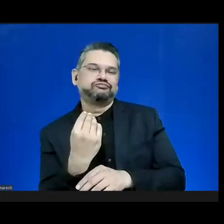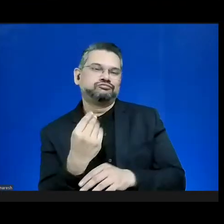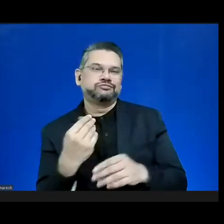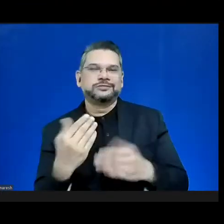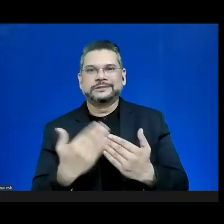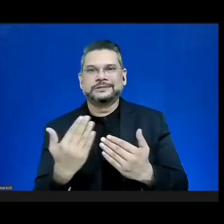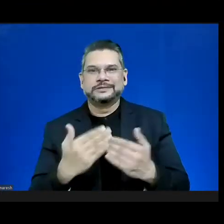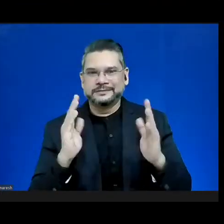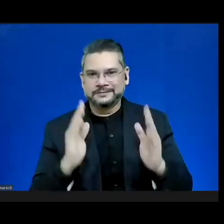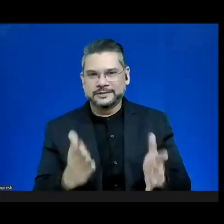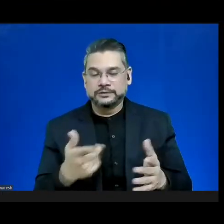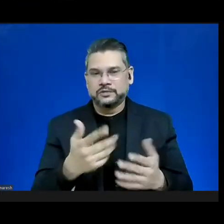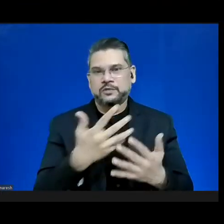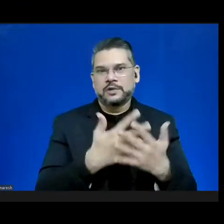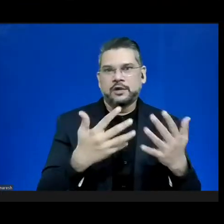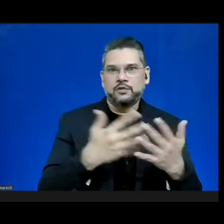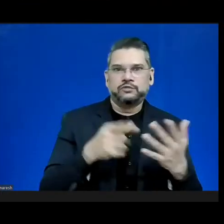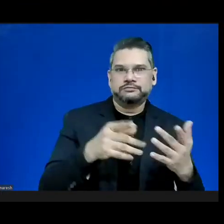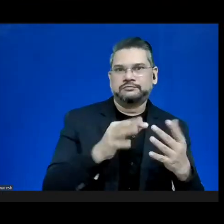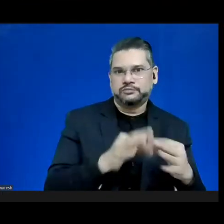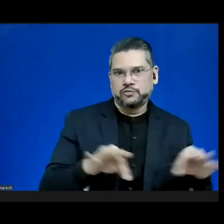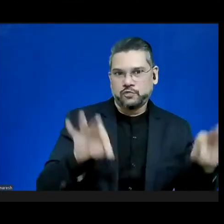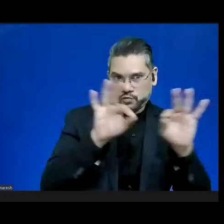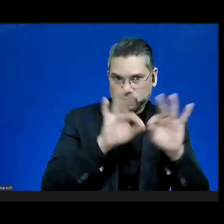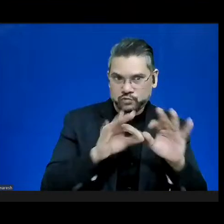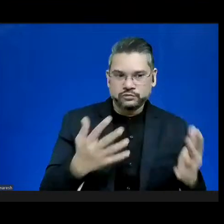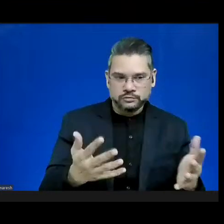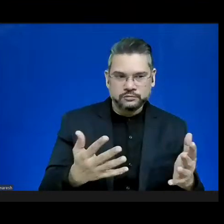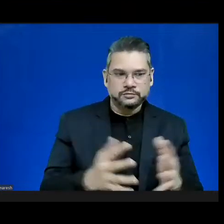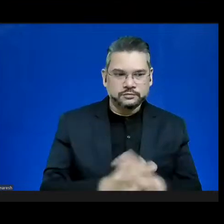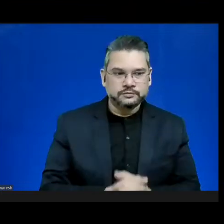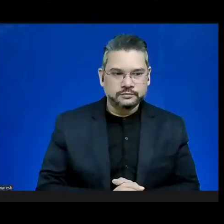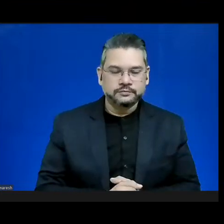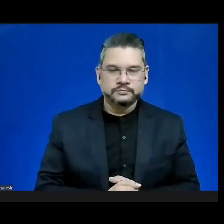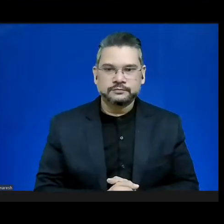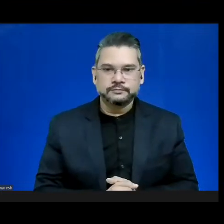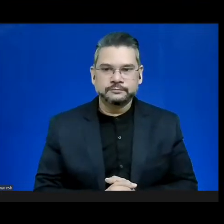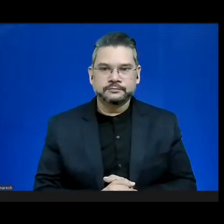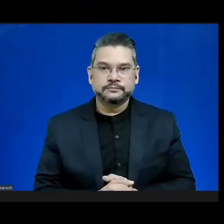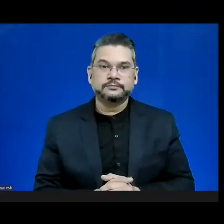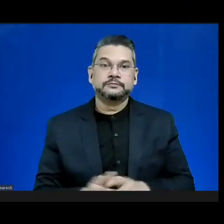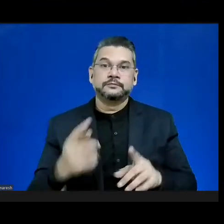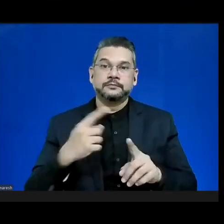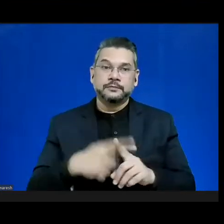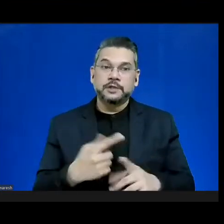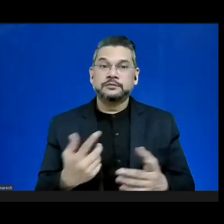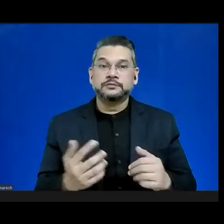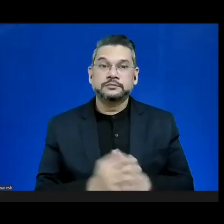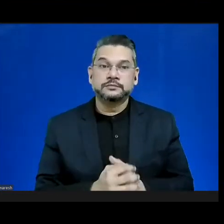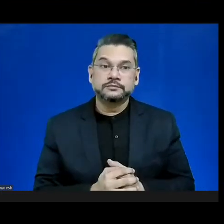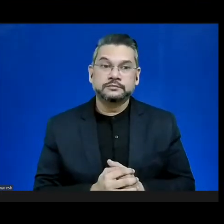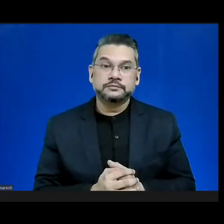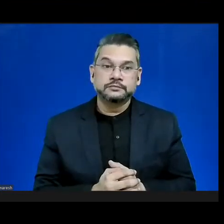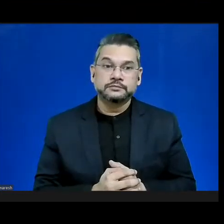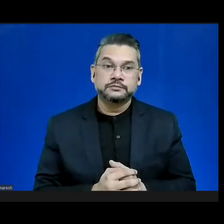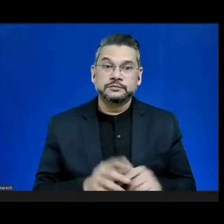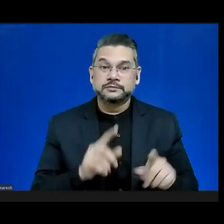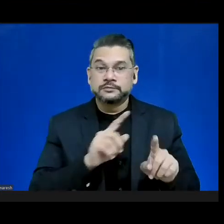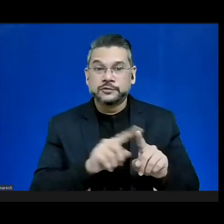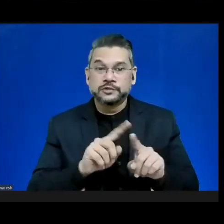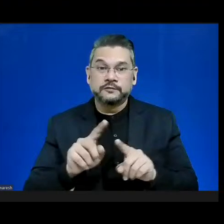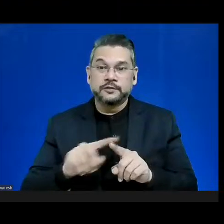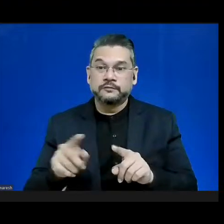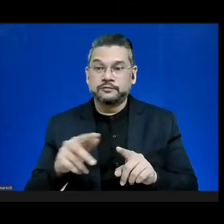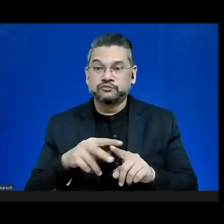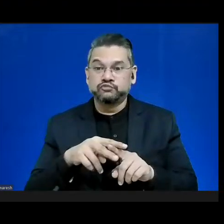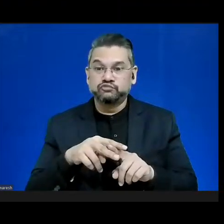languages. So the language support is also a very important thing for a screen reader. And automated tools are something which